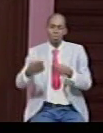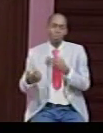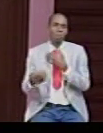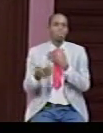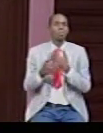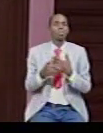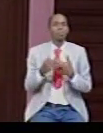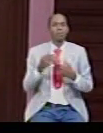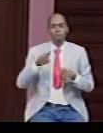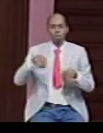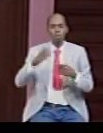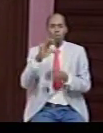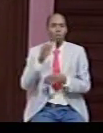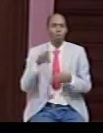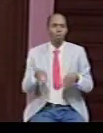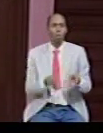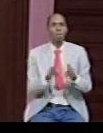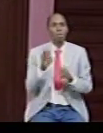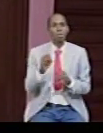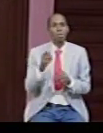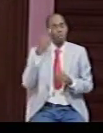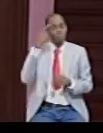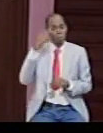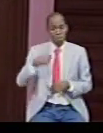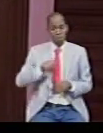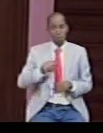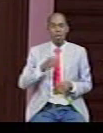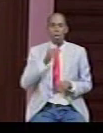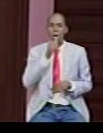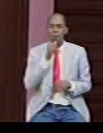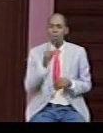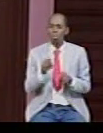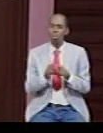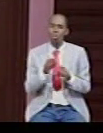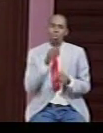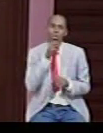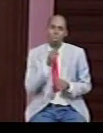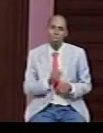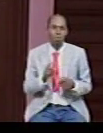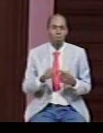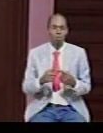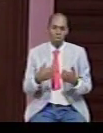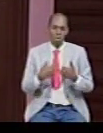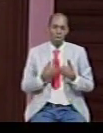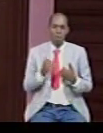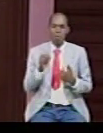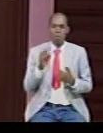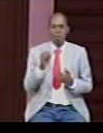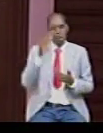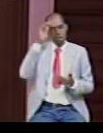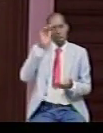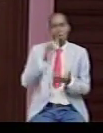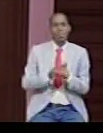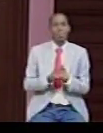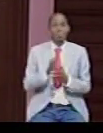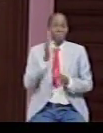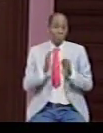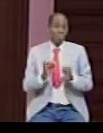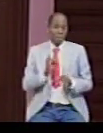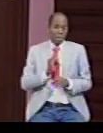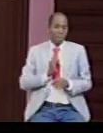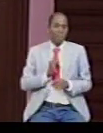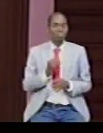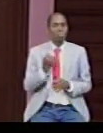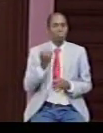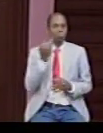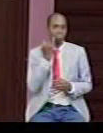way, for I am too old to have an husband. If I should say,